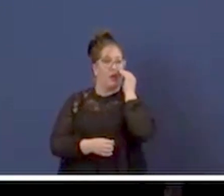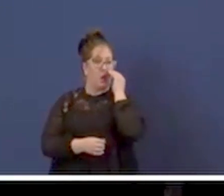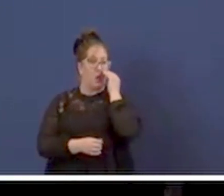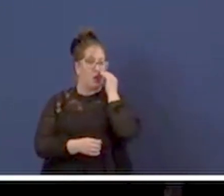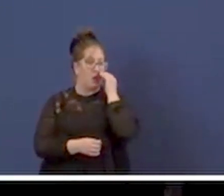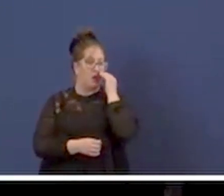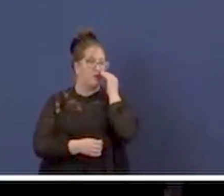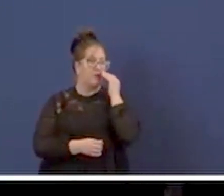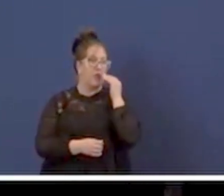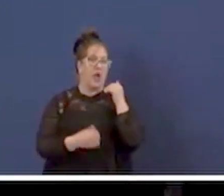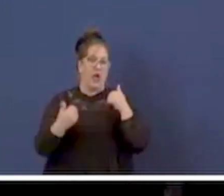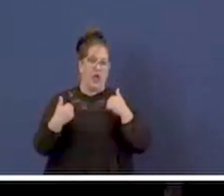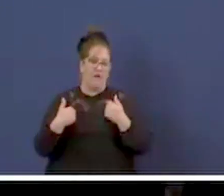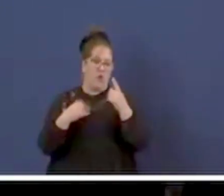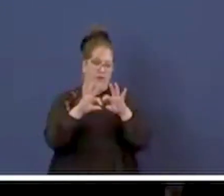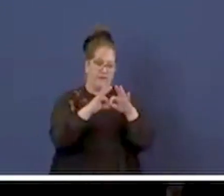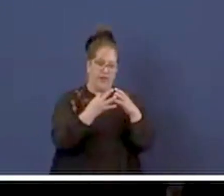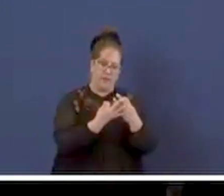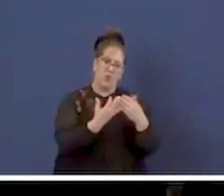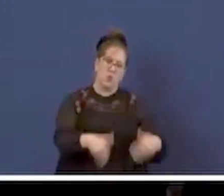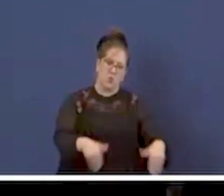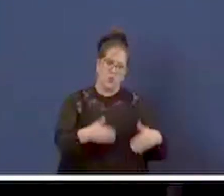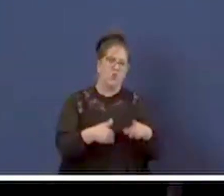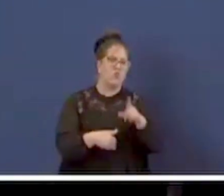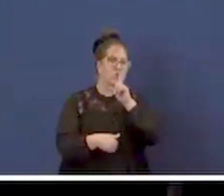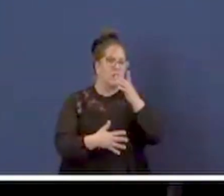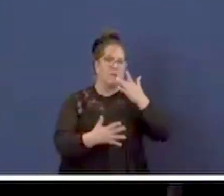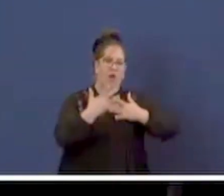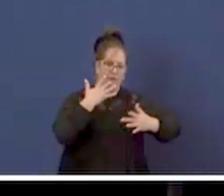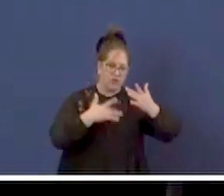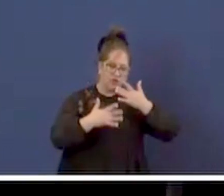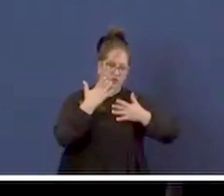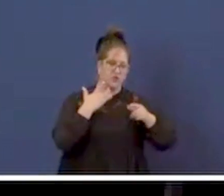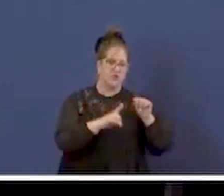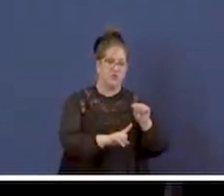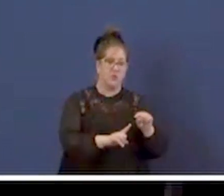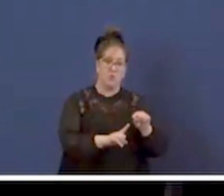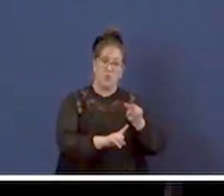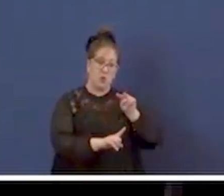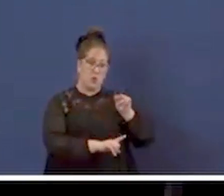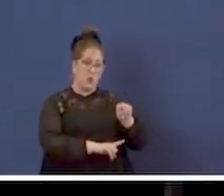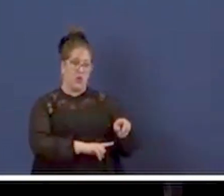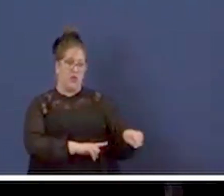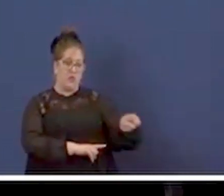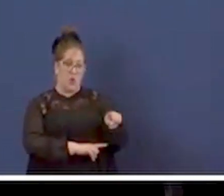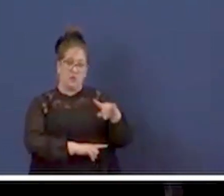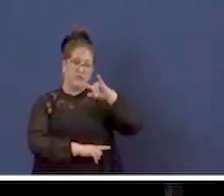have a very impoverished family, and those kiddos, like, you look at those little